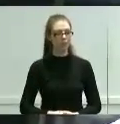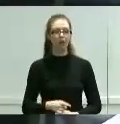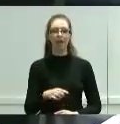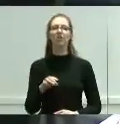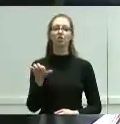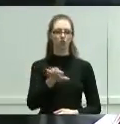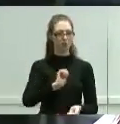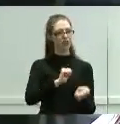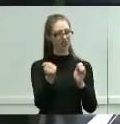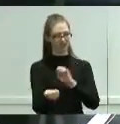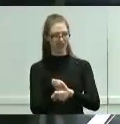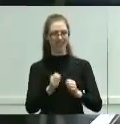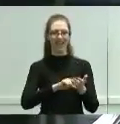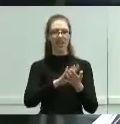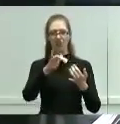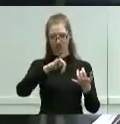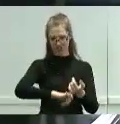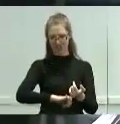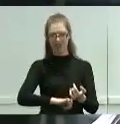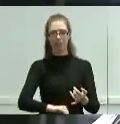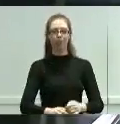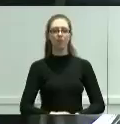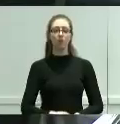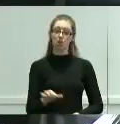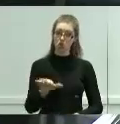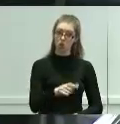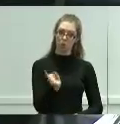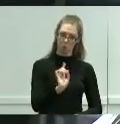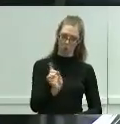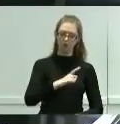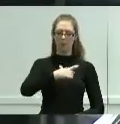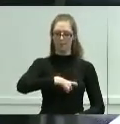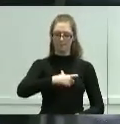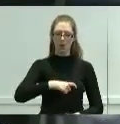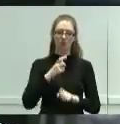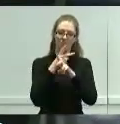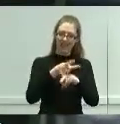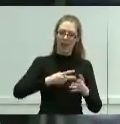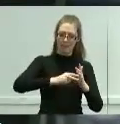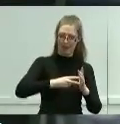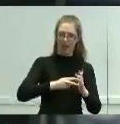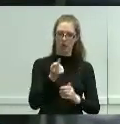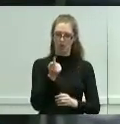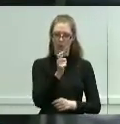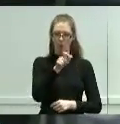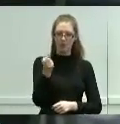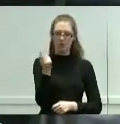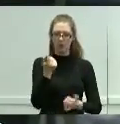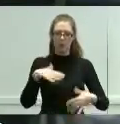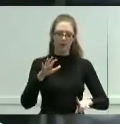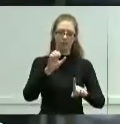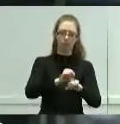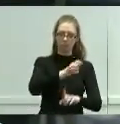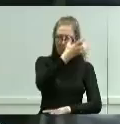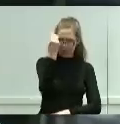NHS. Personal care plans for all those who are diagnosed with dementia, recognising the knowledge and